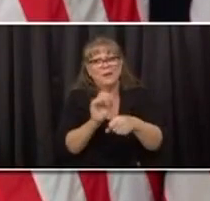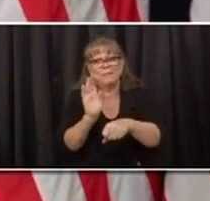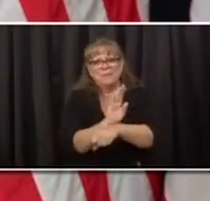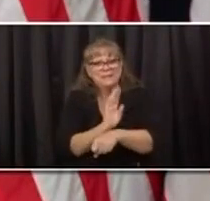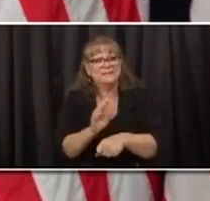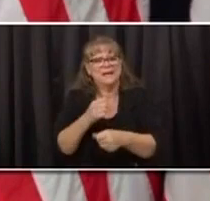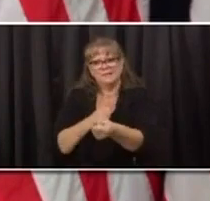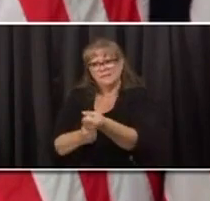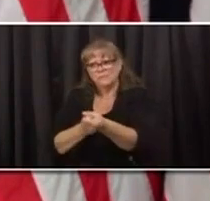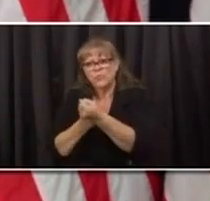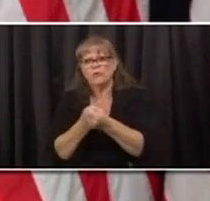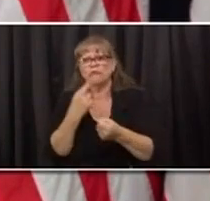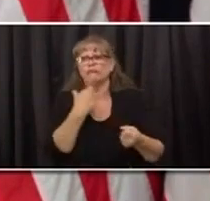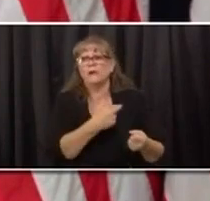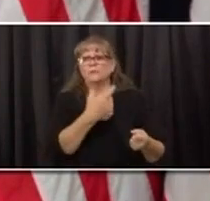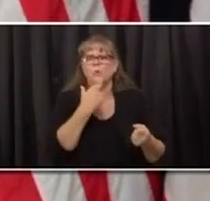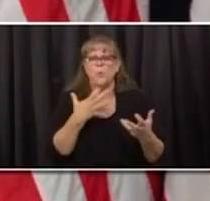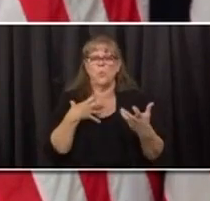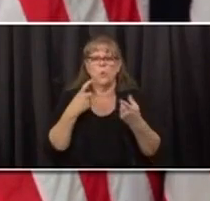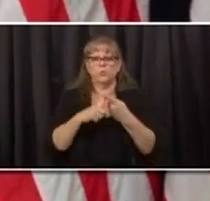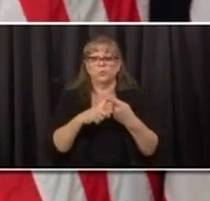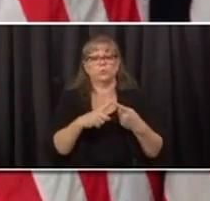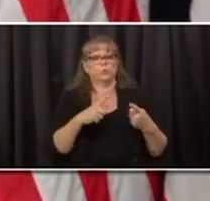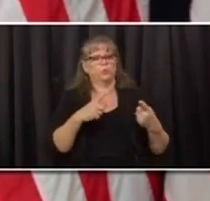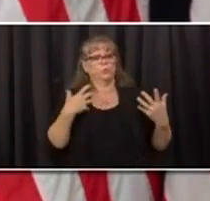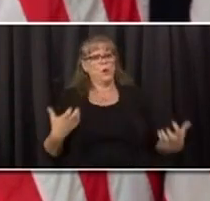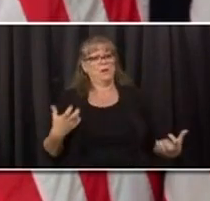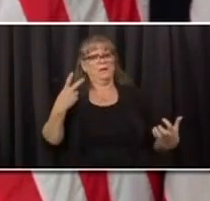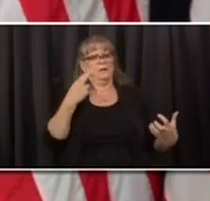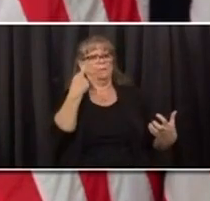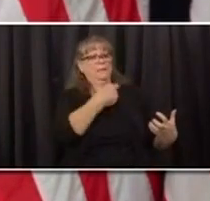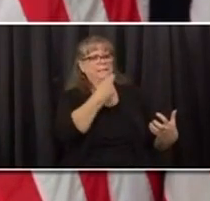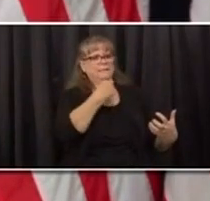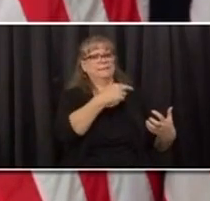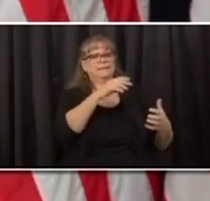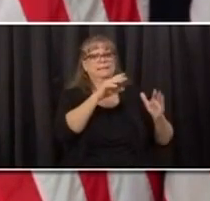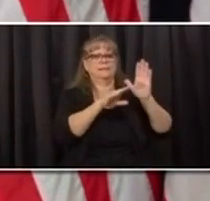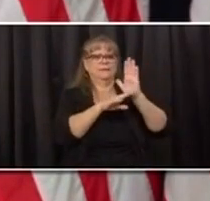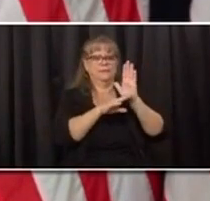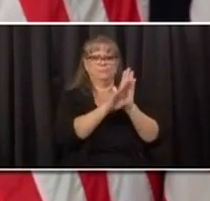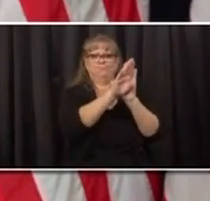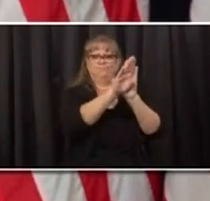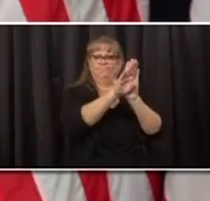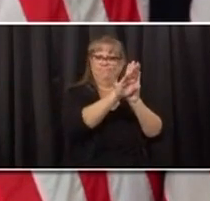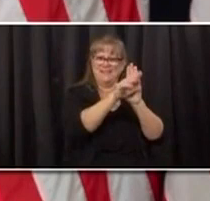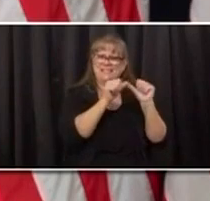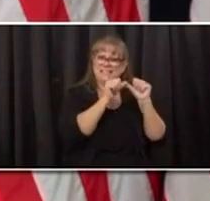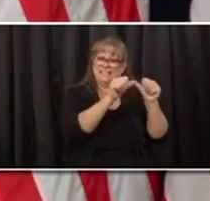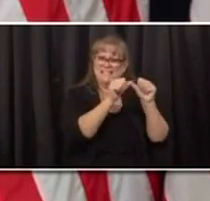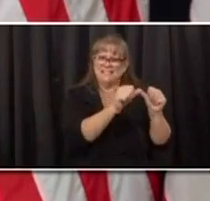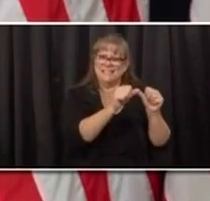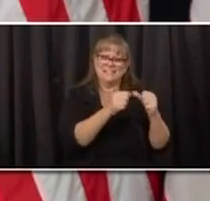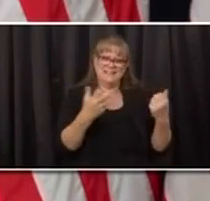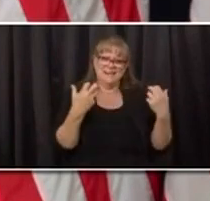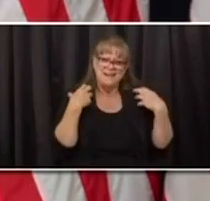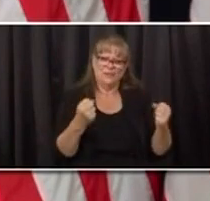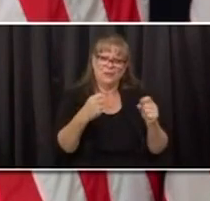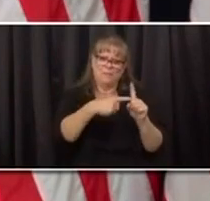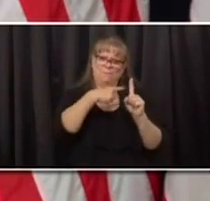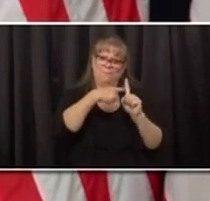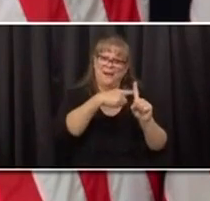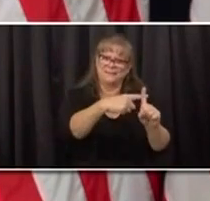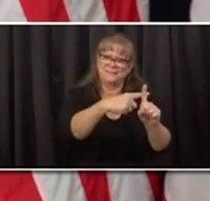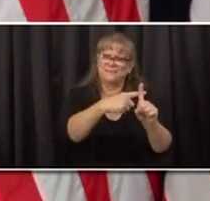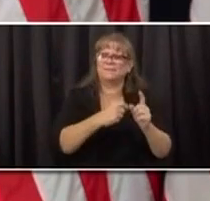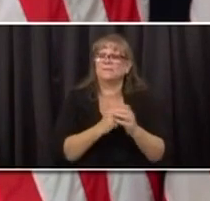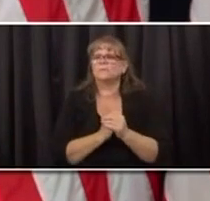Colorado's restaurant industry to bounce back, to be resilient. The health of our restaurant industry is